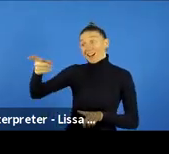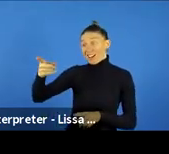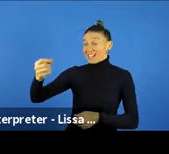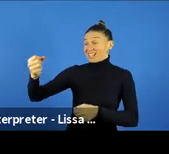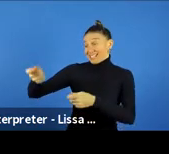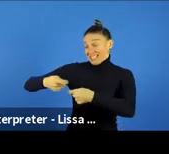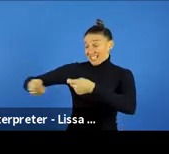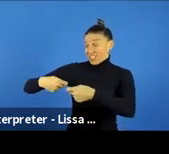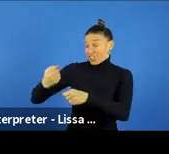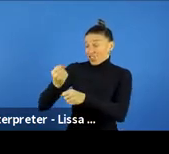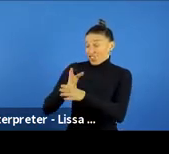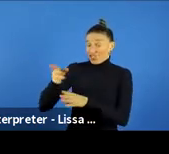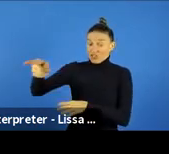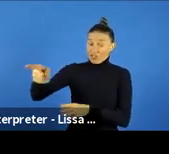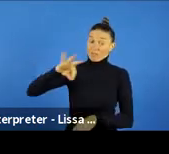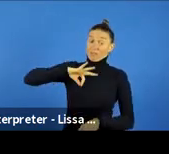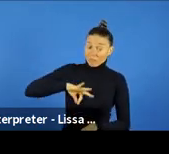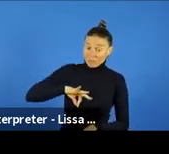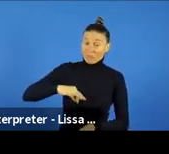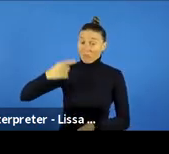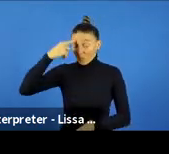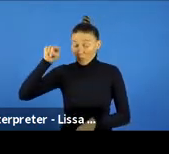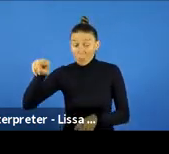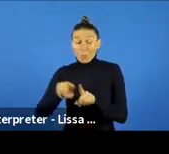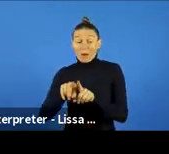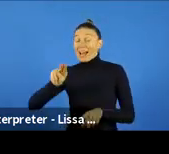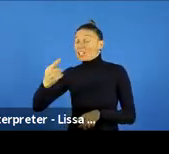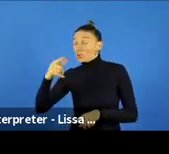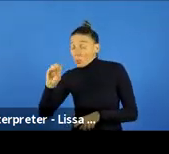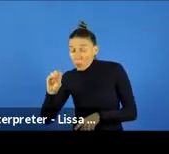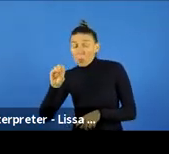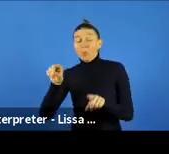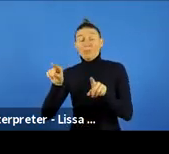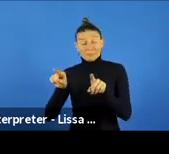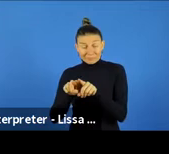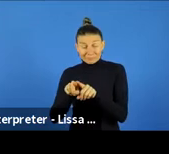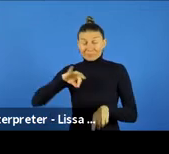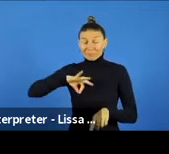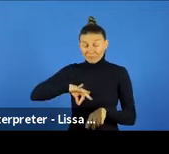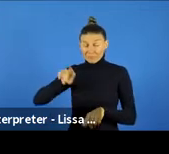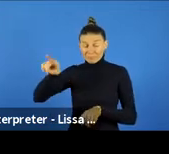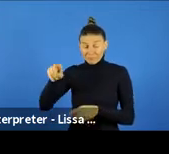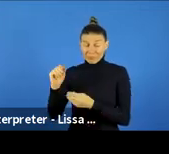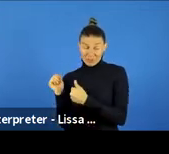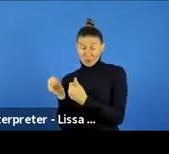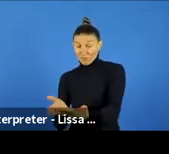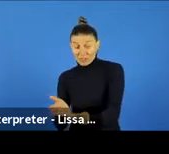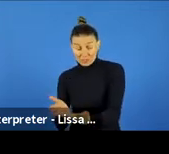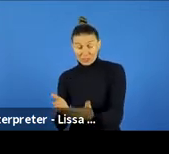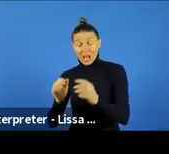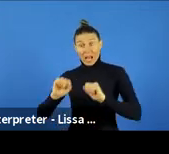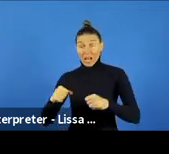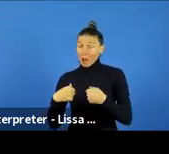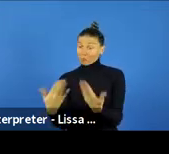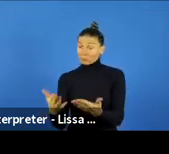loyal employees. Social sector NGOs also benefits to their service, increasing the areas